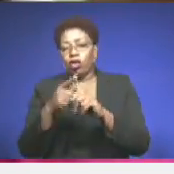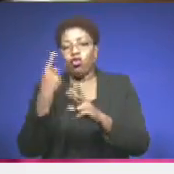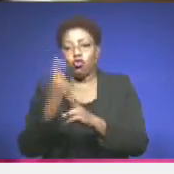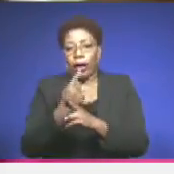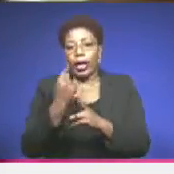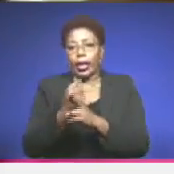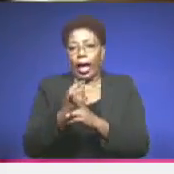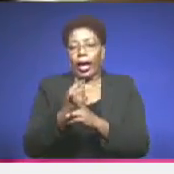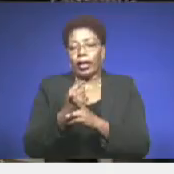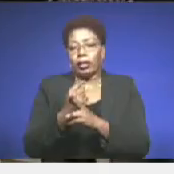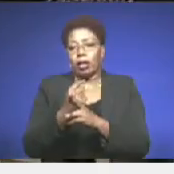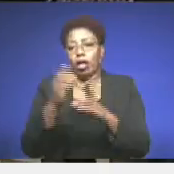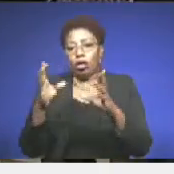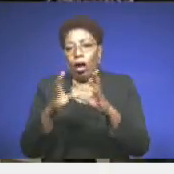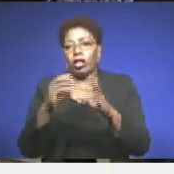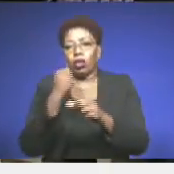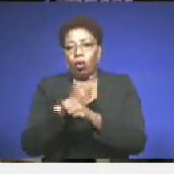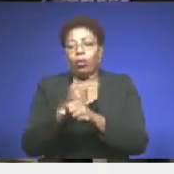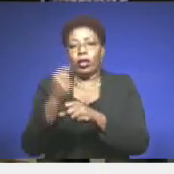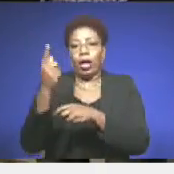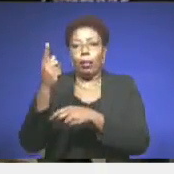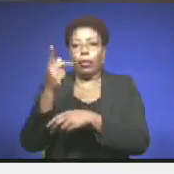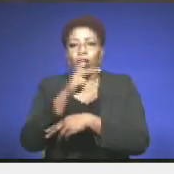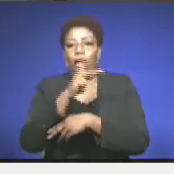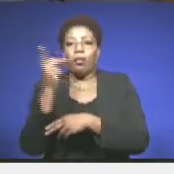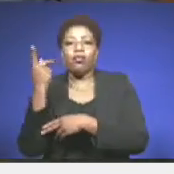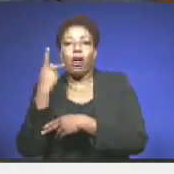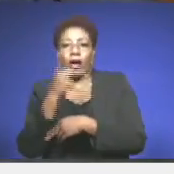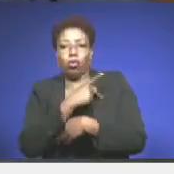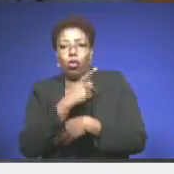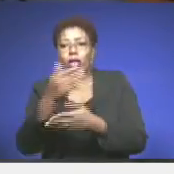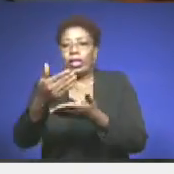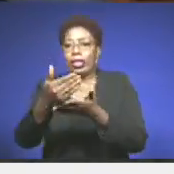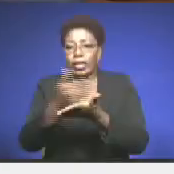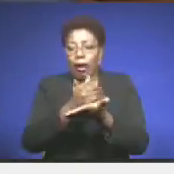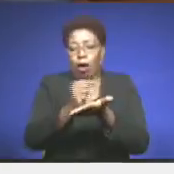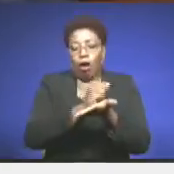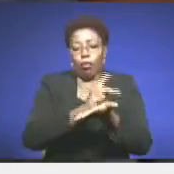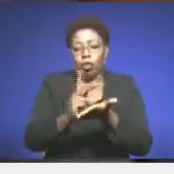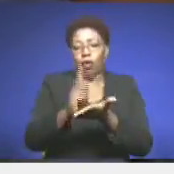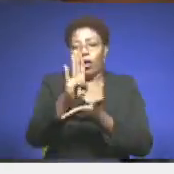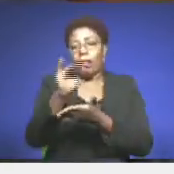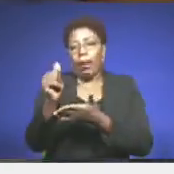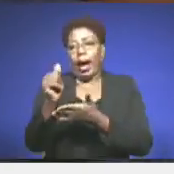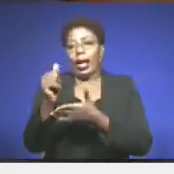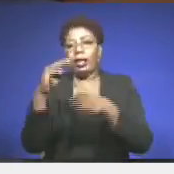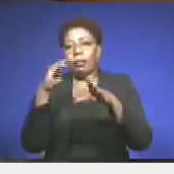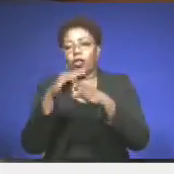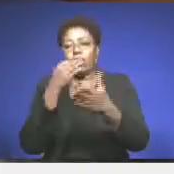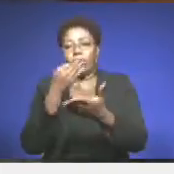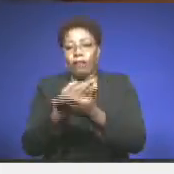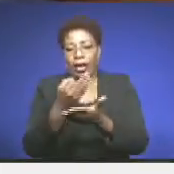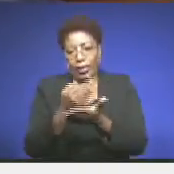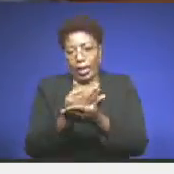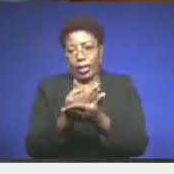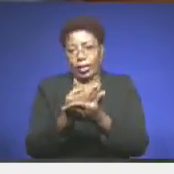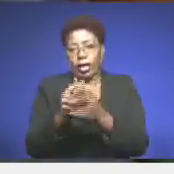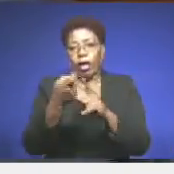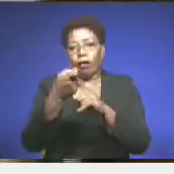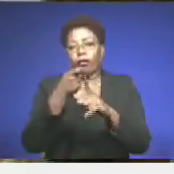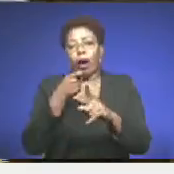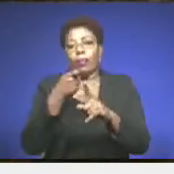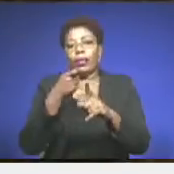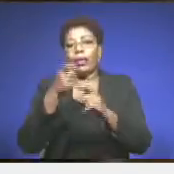regularize contracted workers. However, Pratt-Roll said only a certain amount were approved by the Ministry of Finance. Now, aside from their